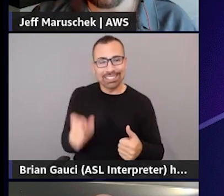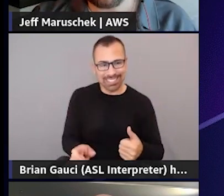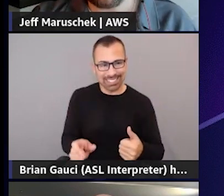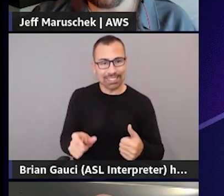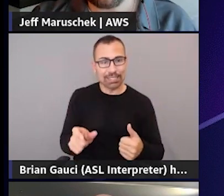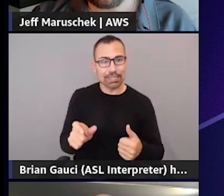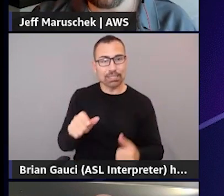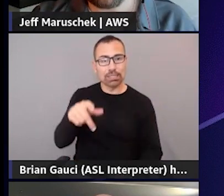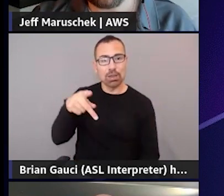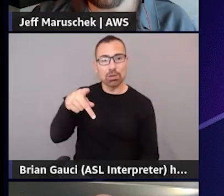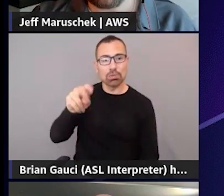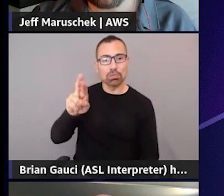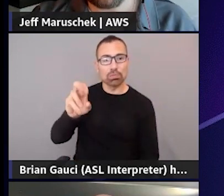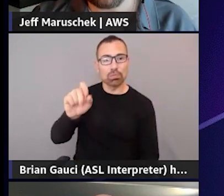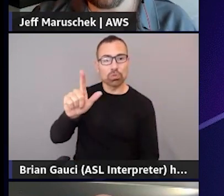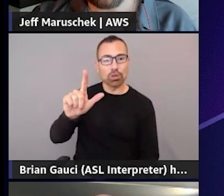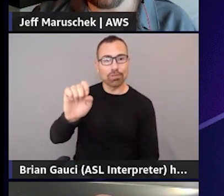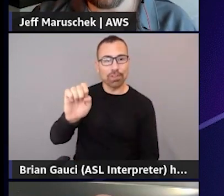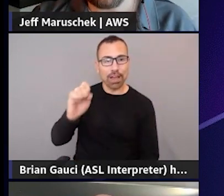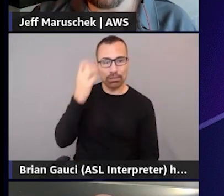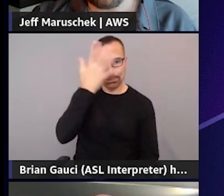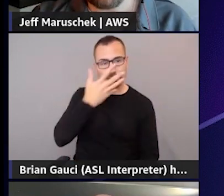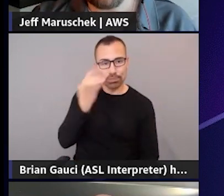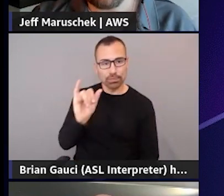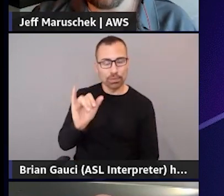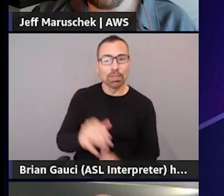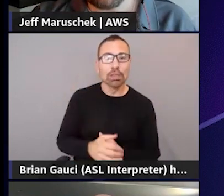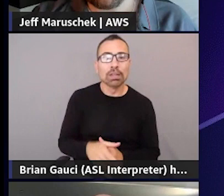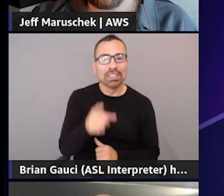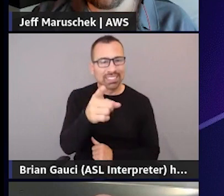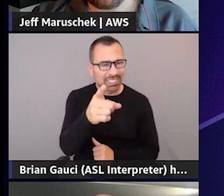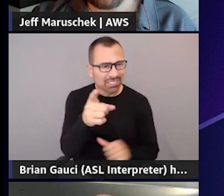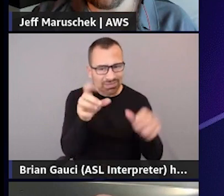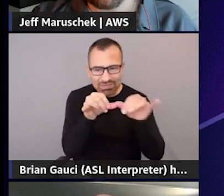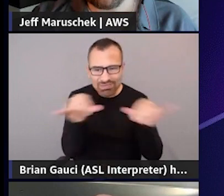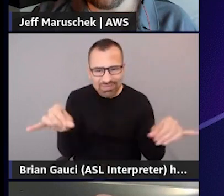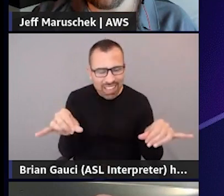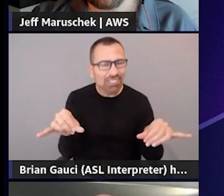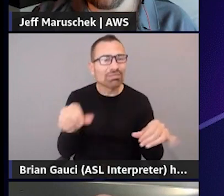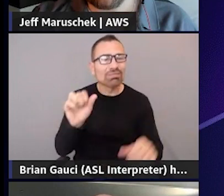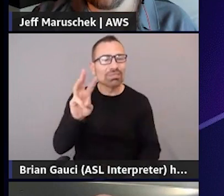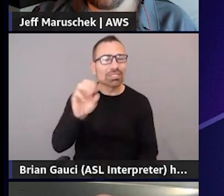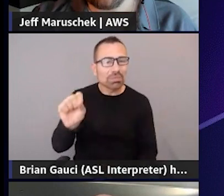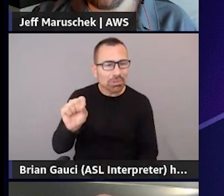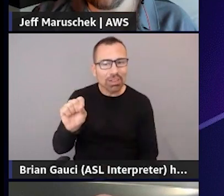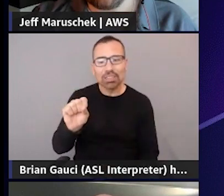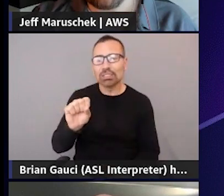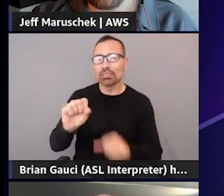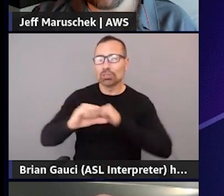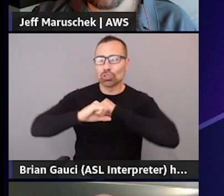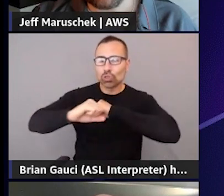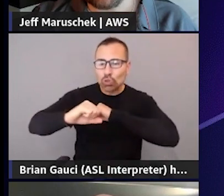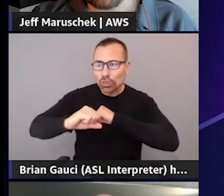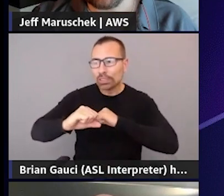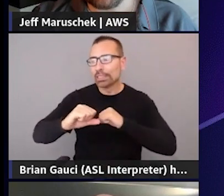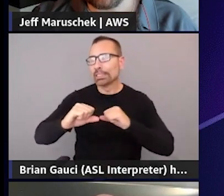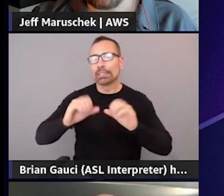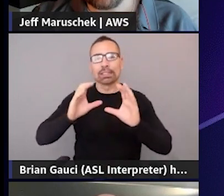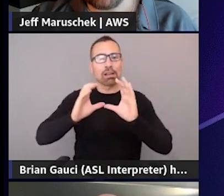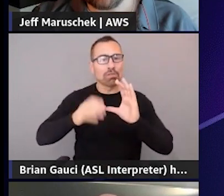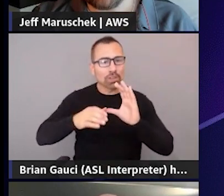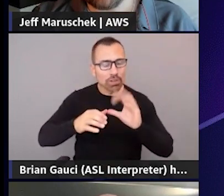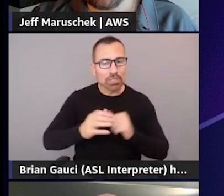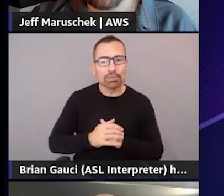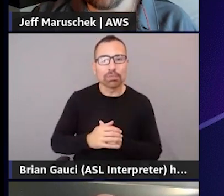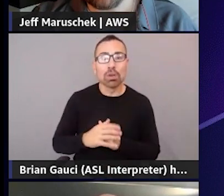as we go into here, this is just very standard AWS type security and configuration. In